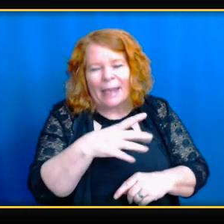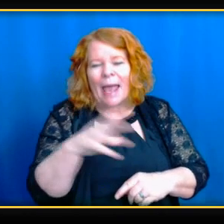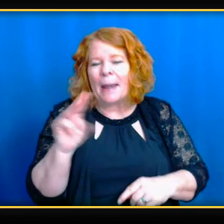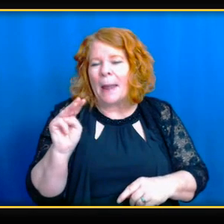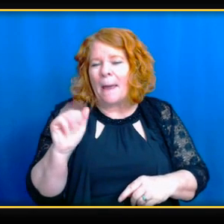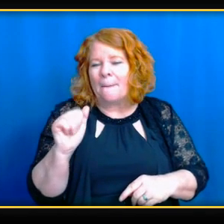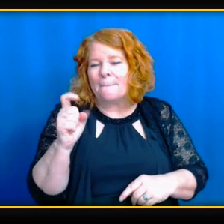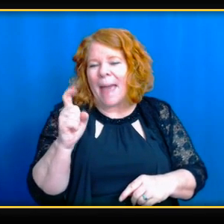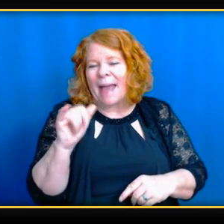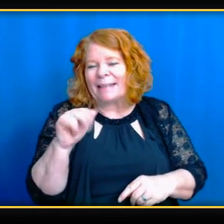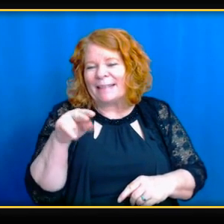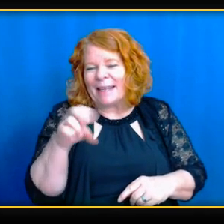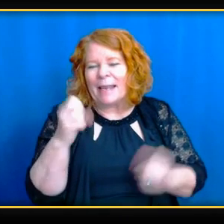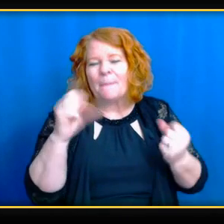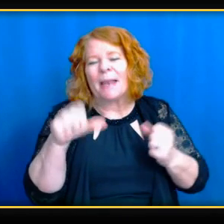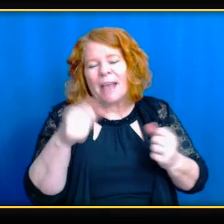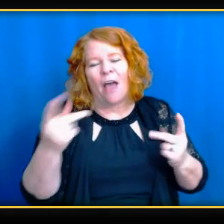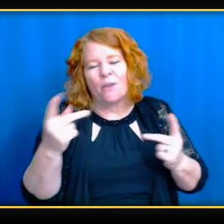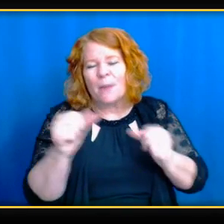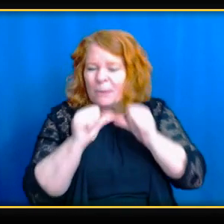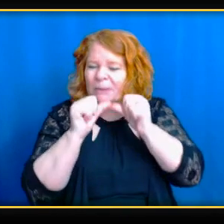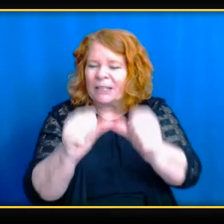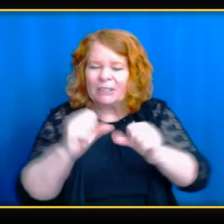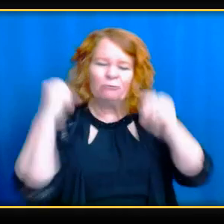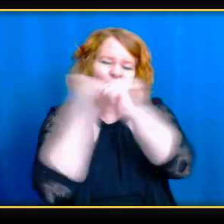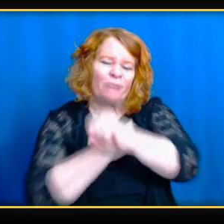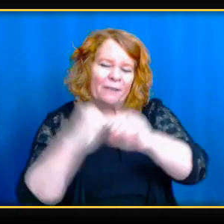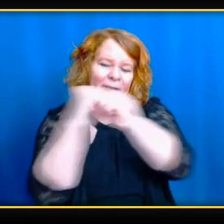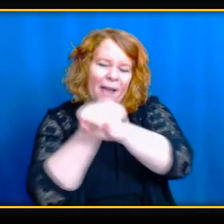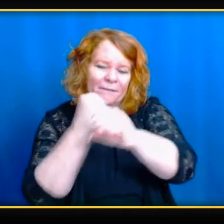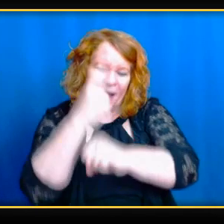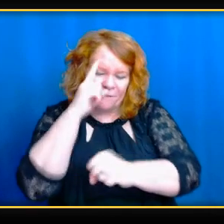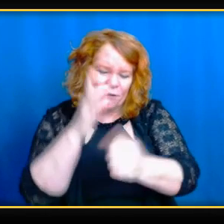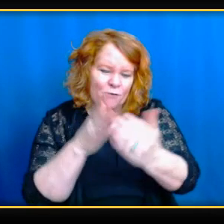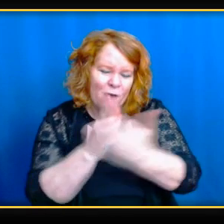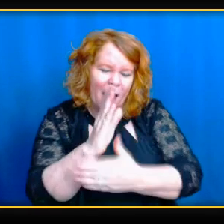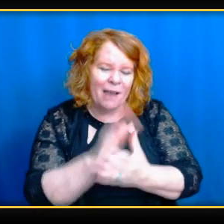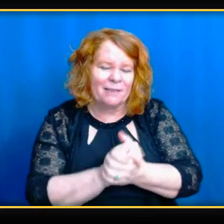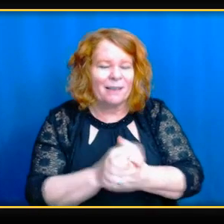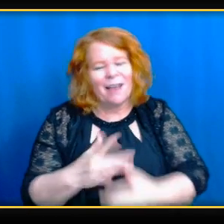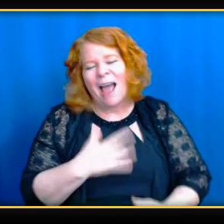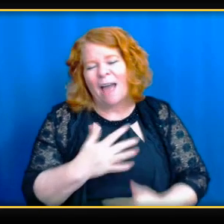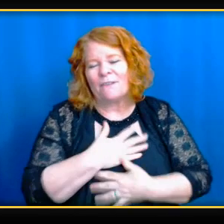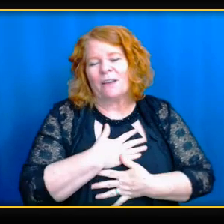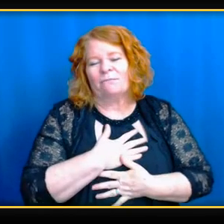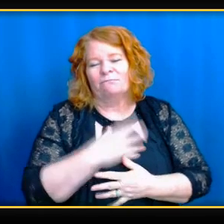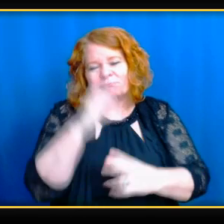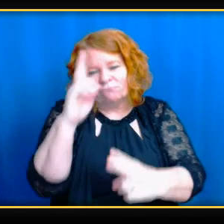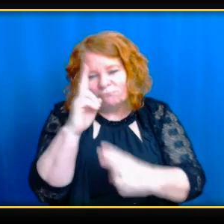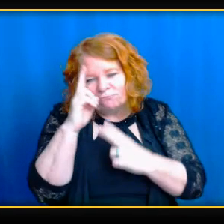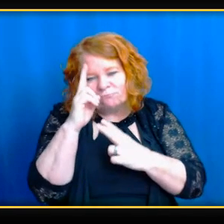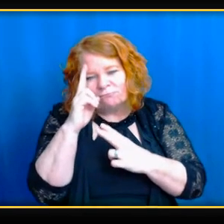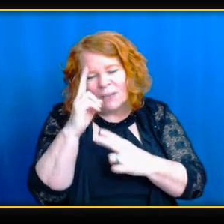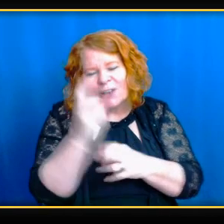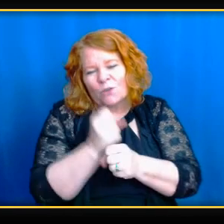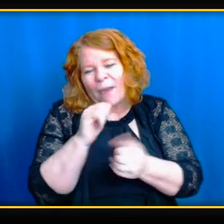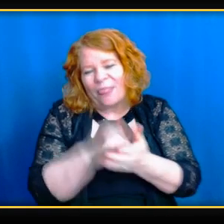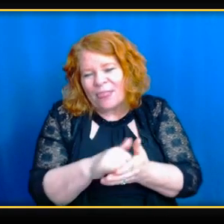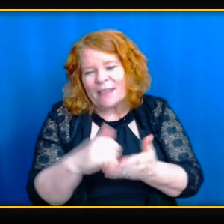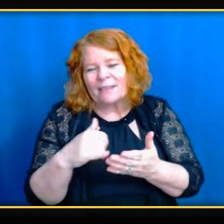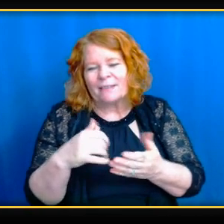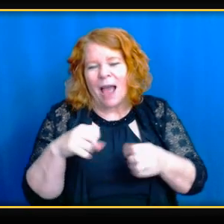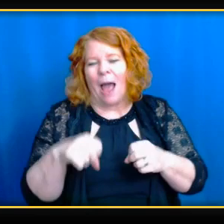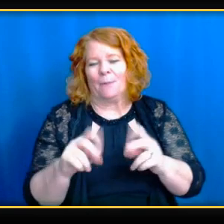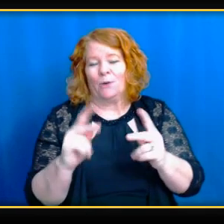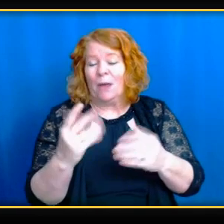moved forward fighting for rights. So I feel very privileged that I've had the opportunity to be born at a time